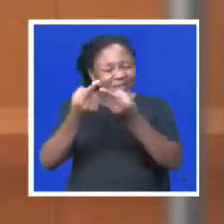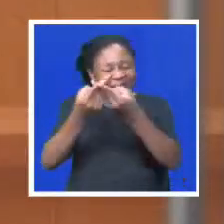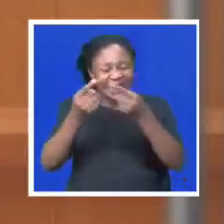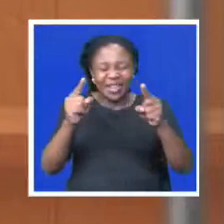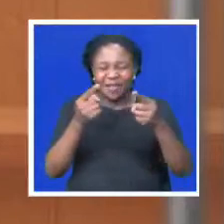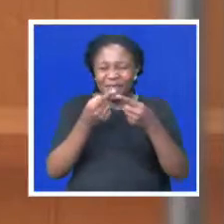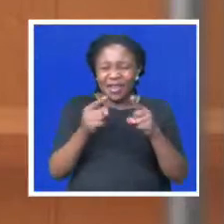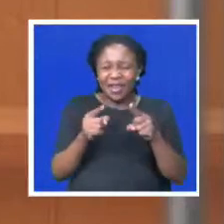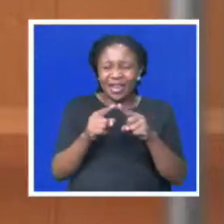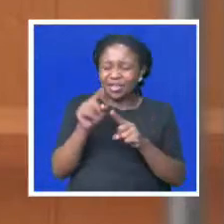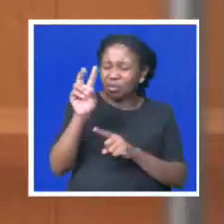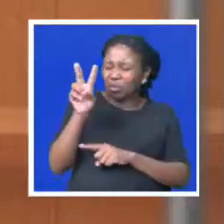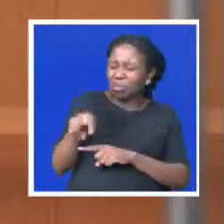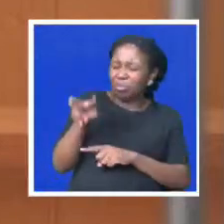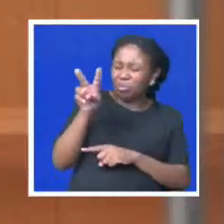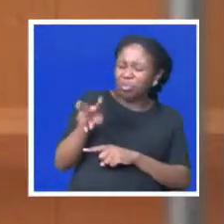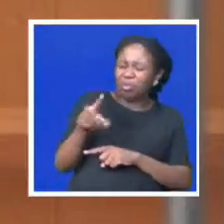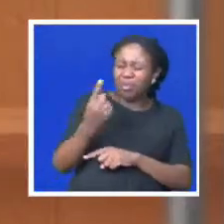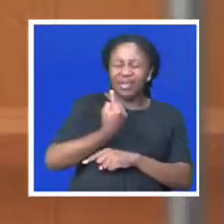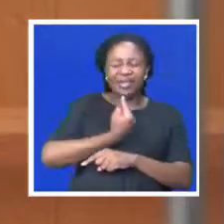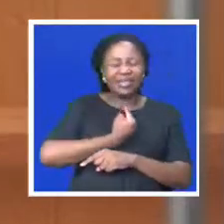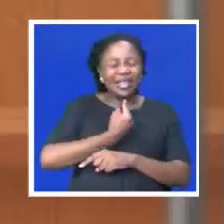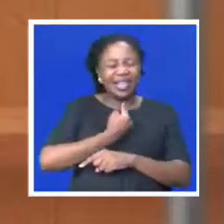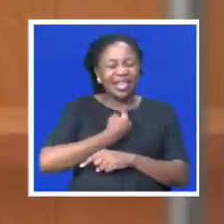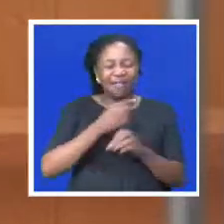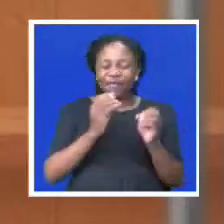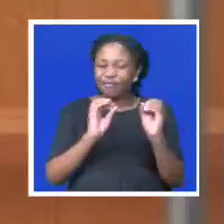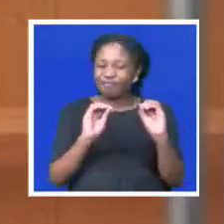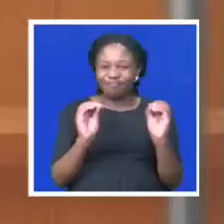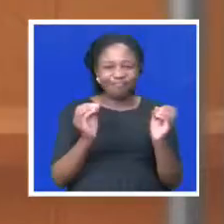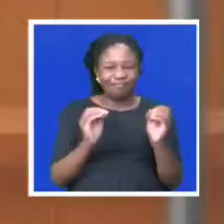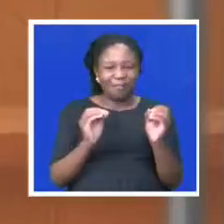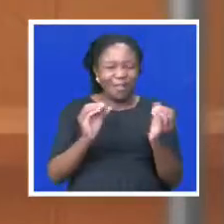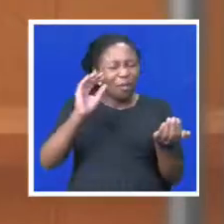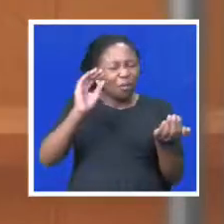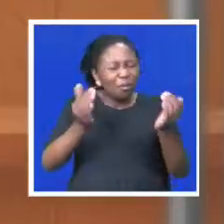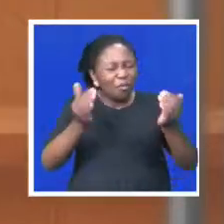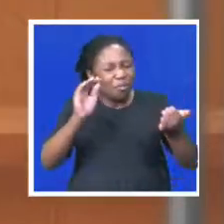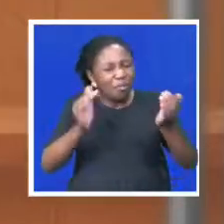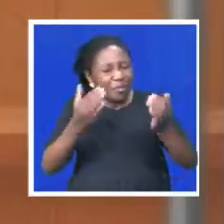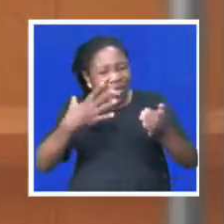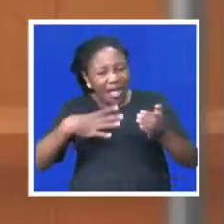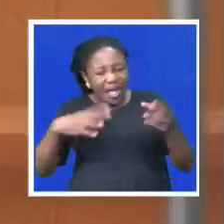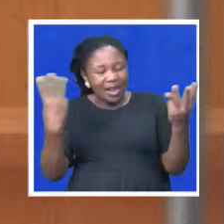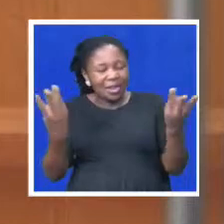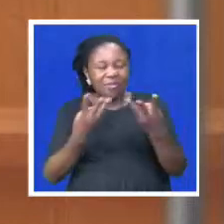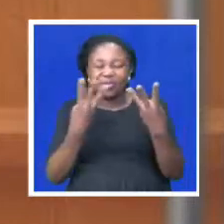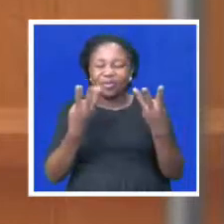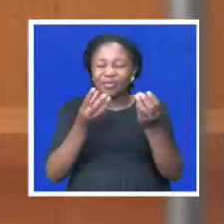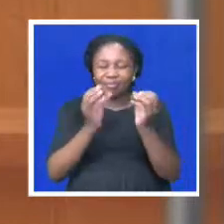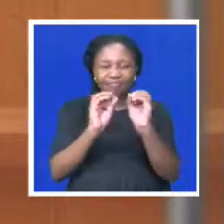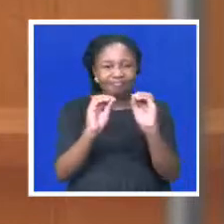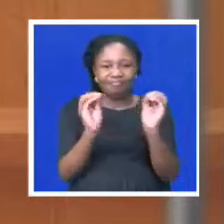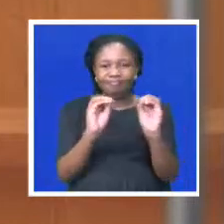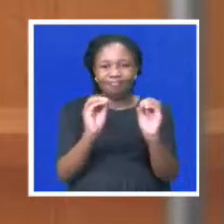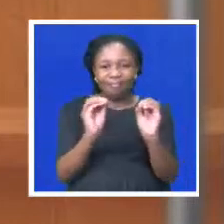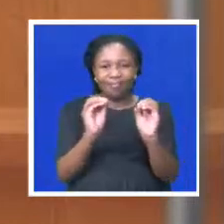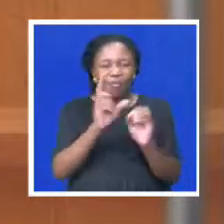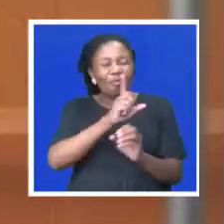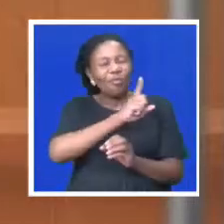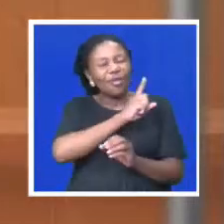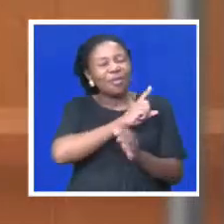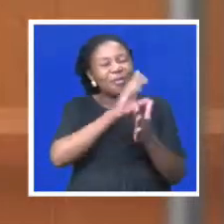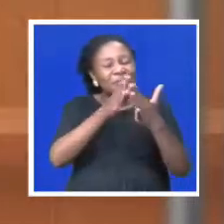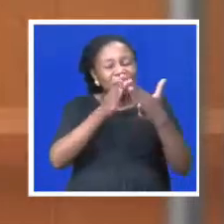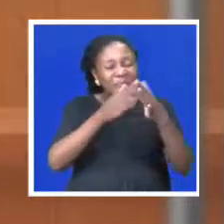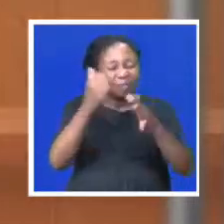upon yourself. Do not compare yourself to other people, because God made you the way you are for a certain